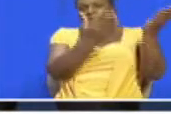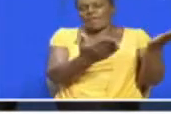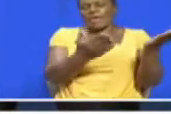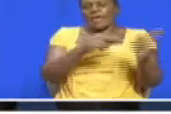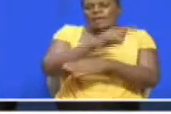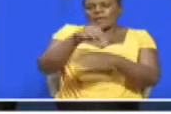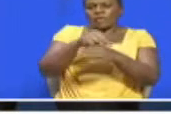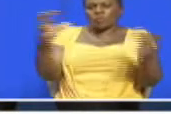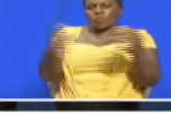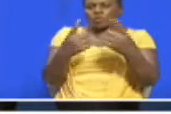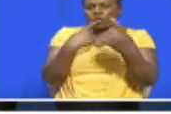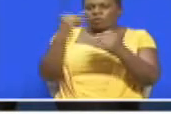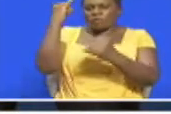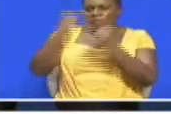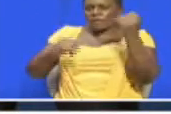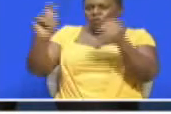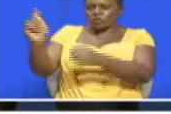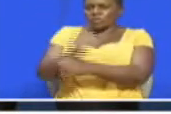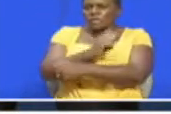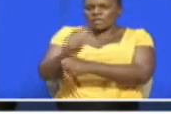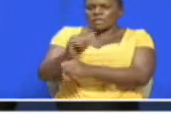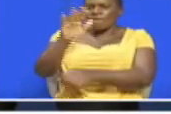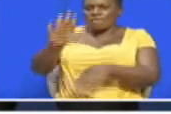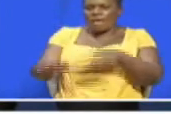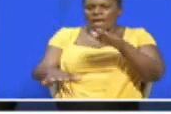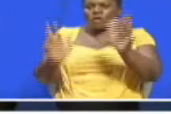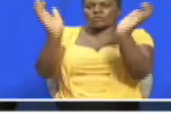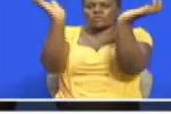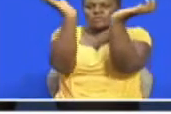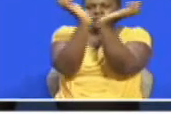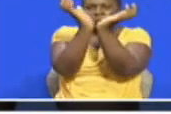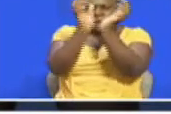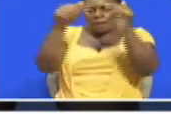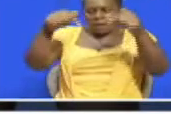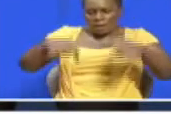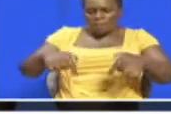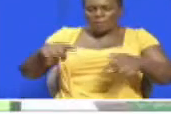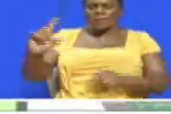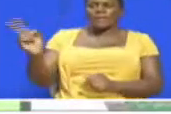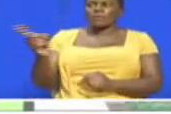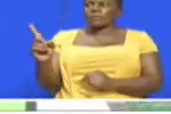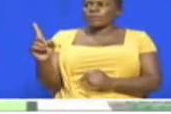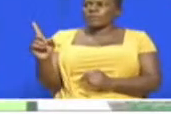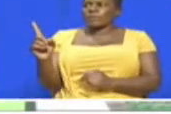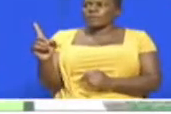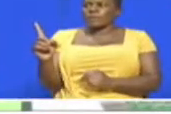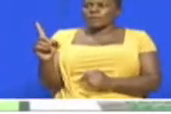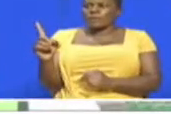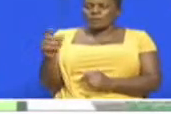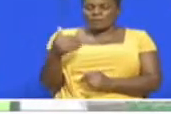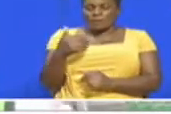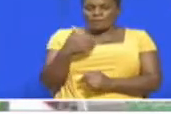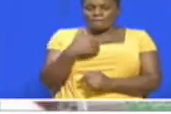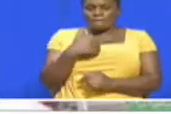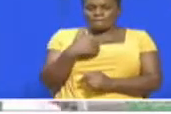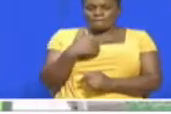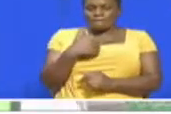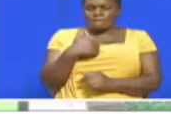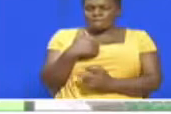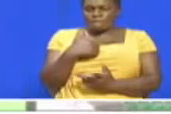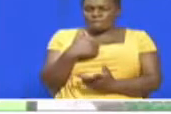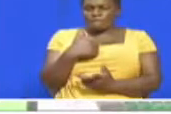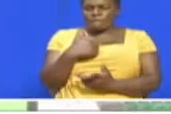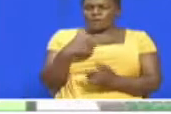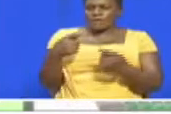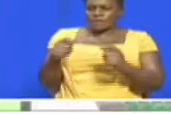players were speaking during their final training session at the Nyayo National Stadium here in Nairobi. We have our